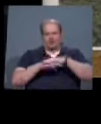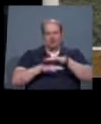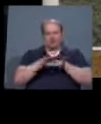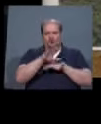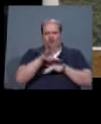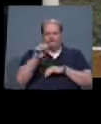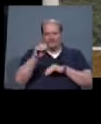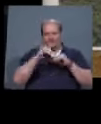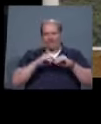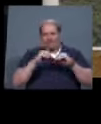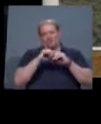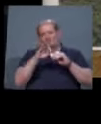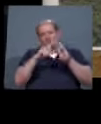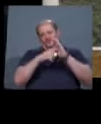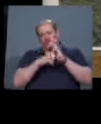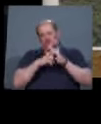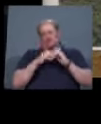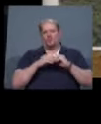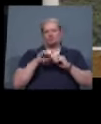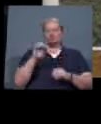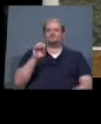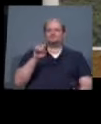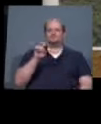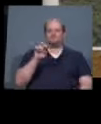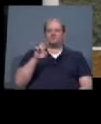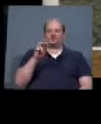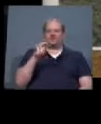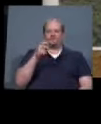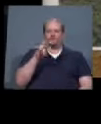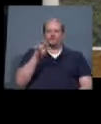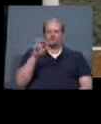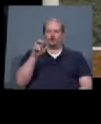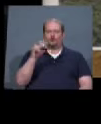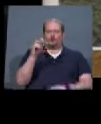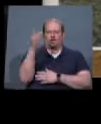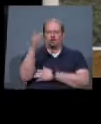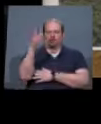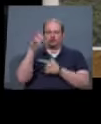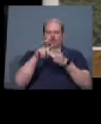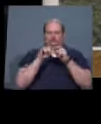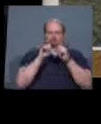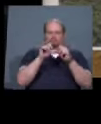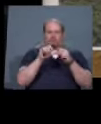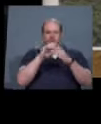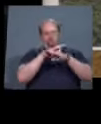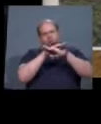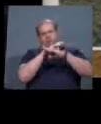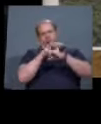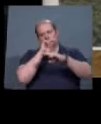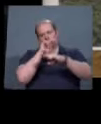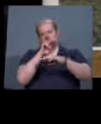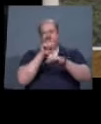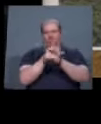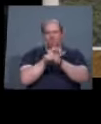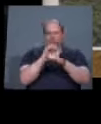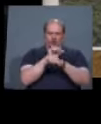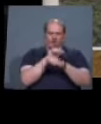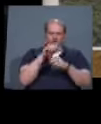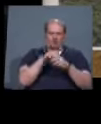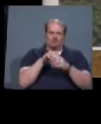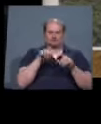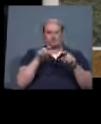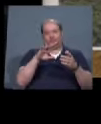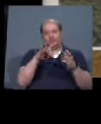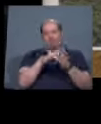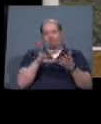additional evergreens to keep that going throughout, to keep that screening working even in the dead of the